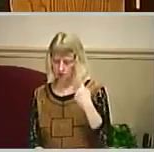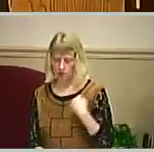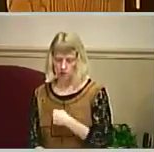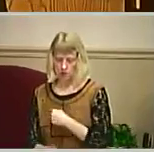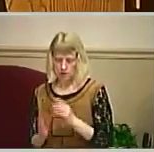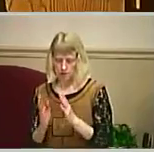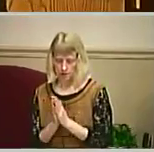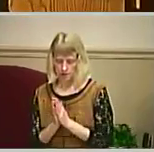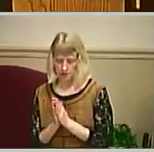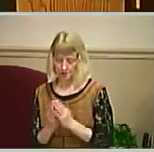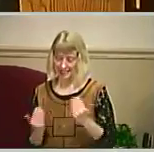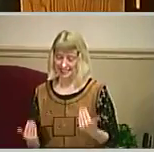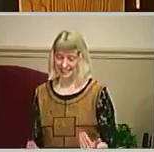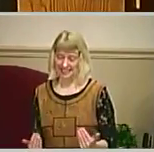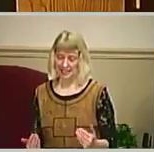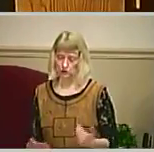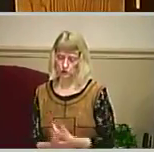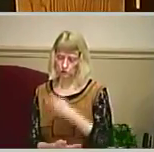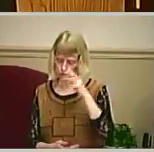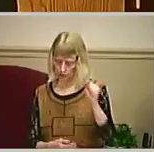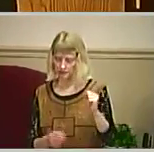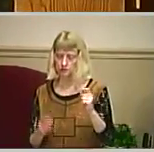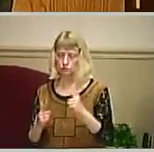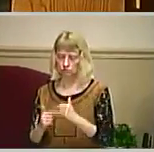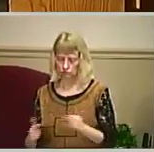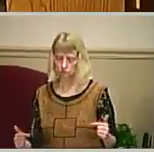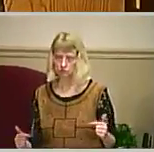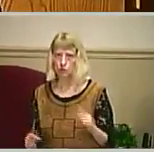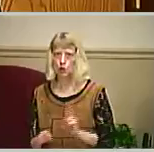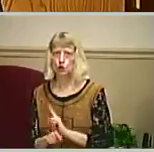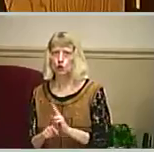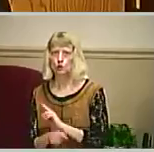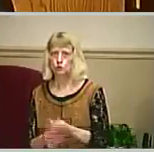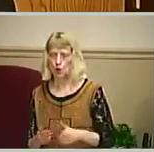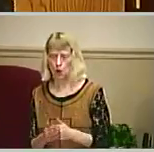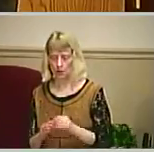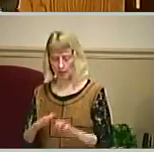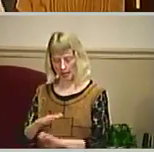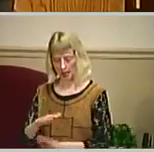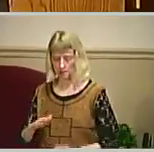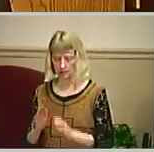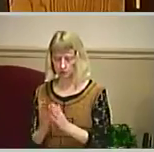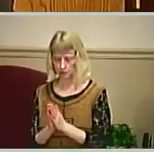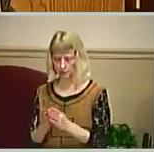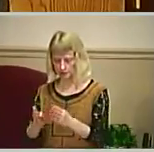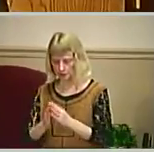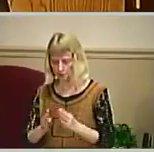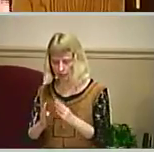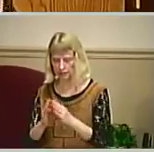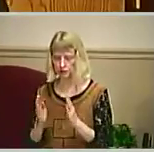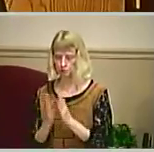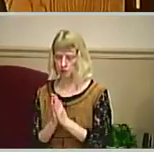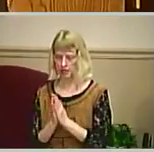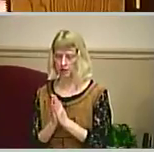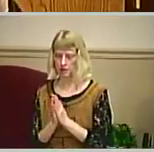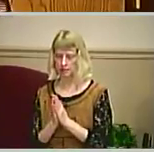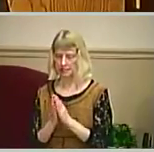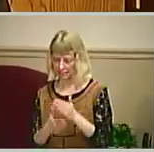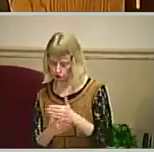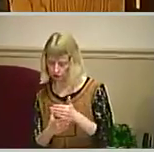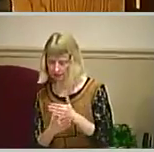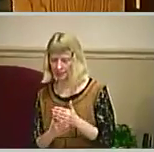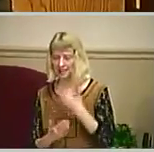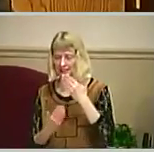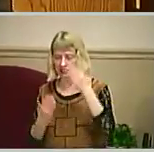pray for this current administration, and if we use all the elements of prayer here, supplication, praying, intercession,